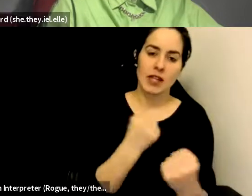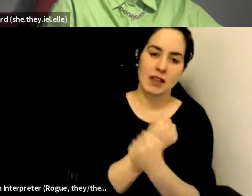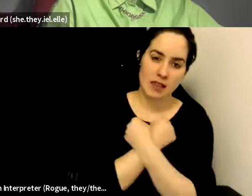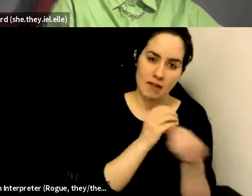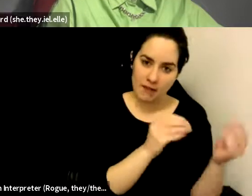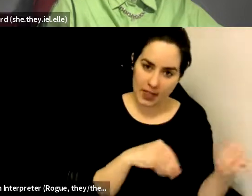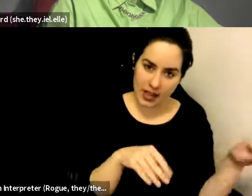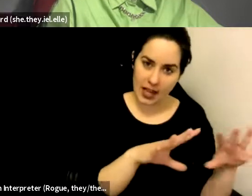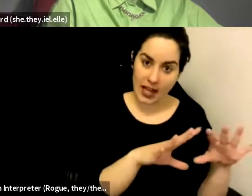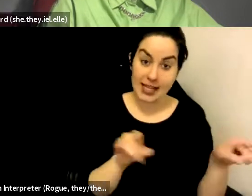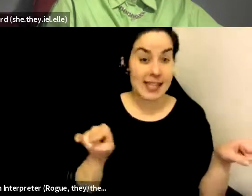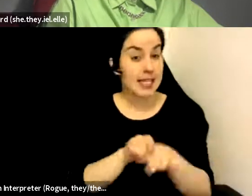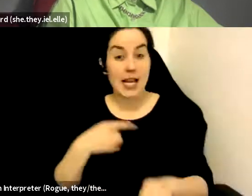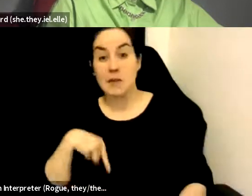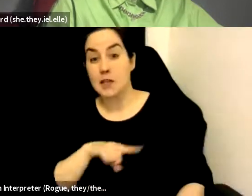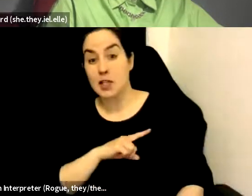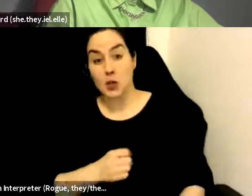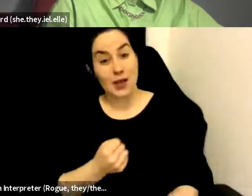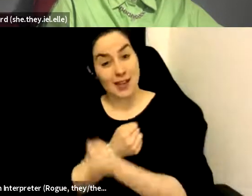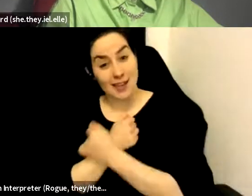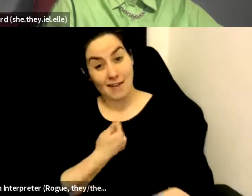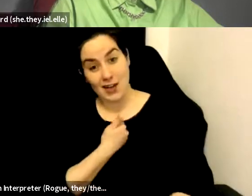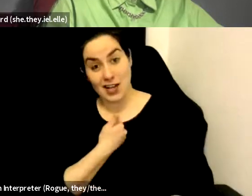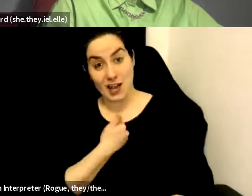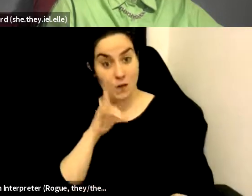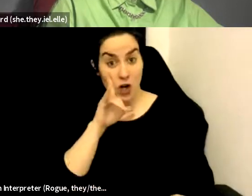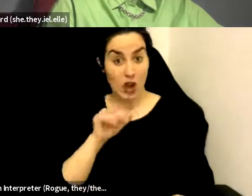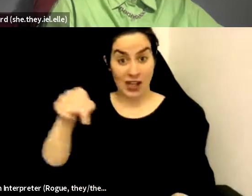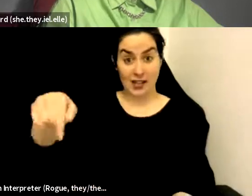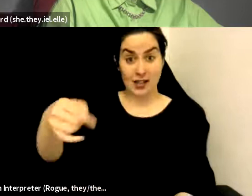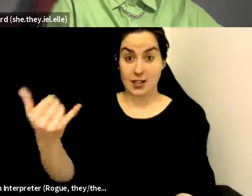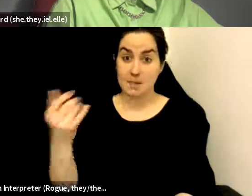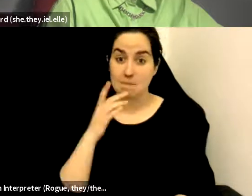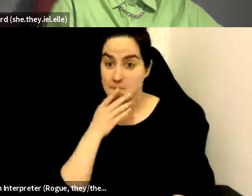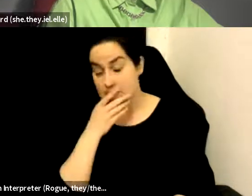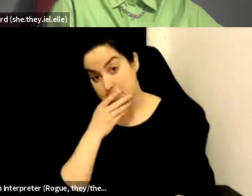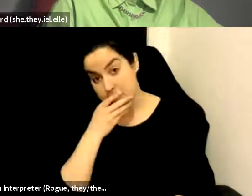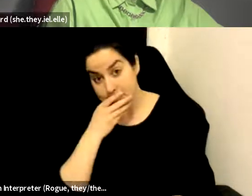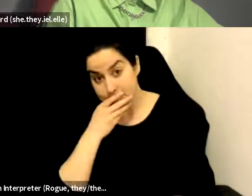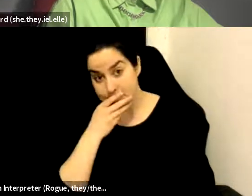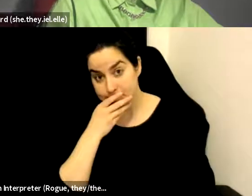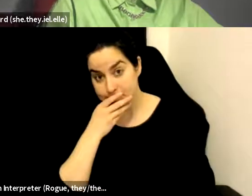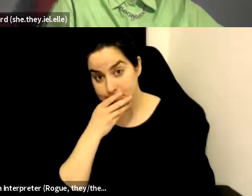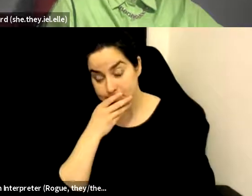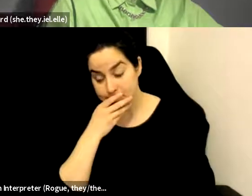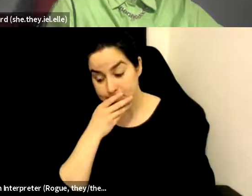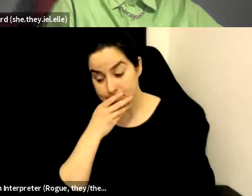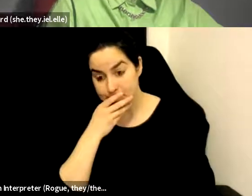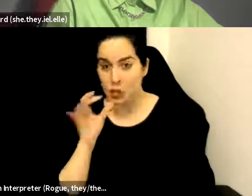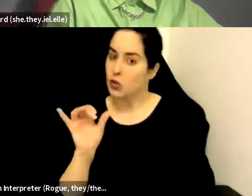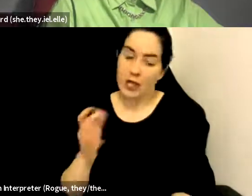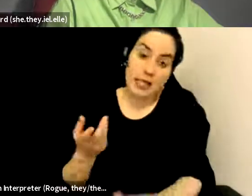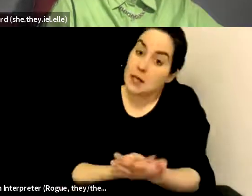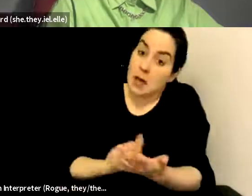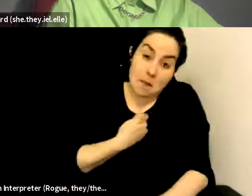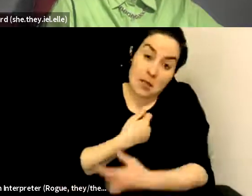would it look the way that it looks right now? Or, I mean, it's also sometimes like self-love can be hard. So